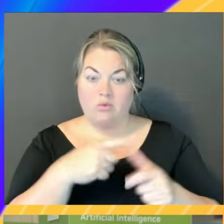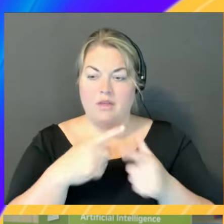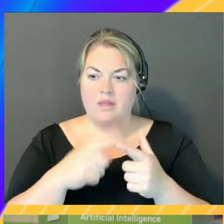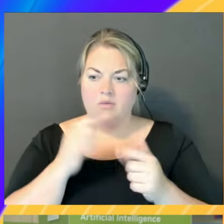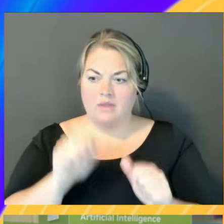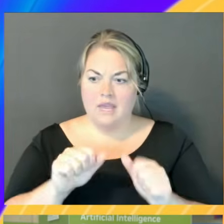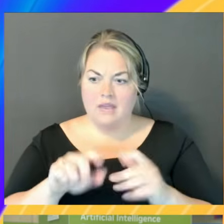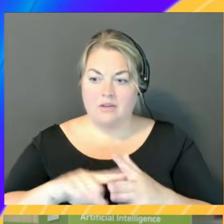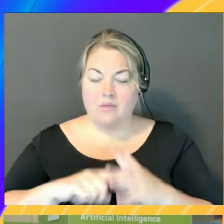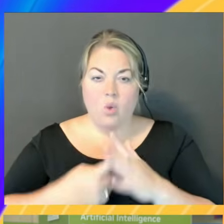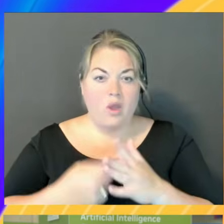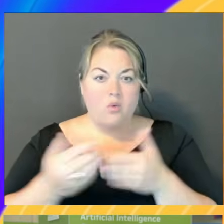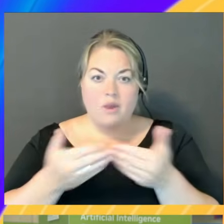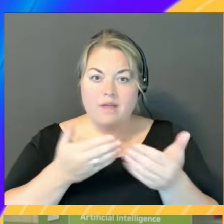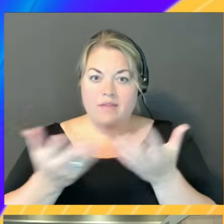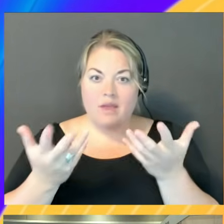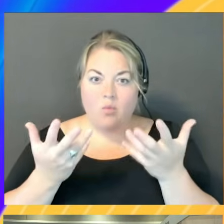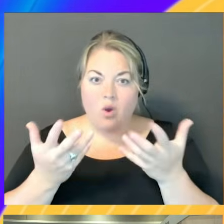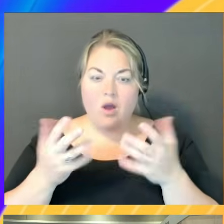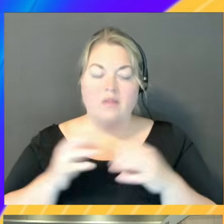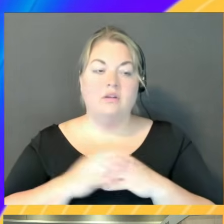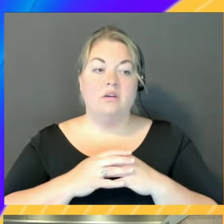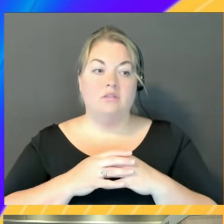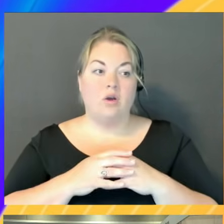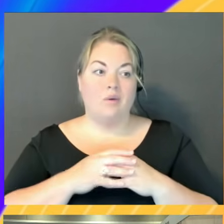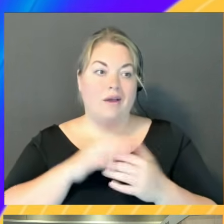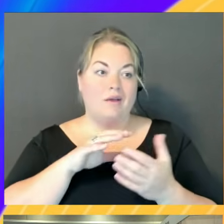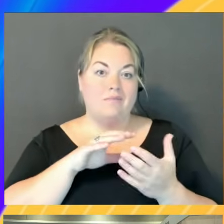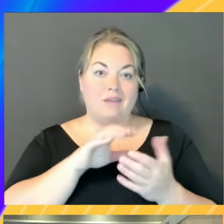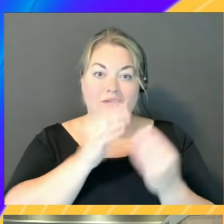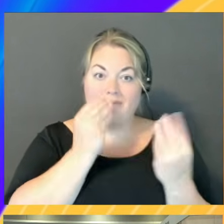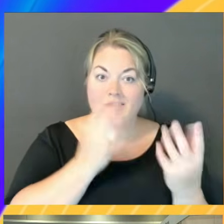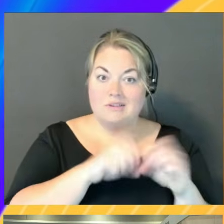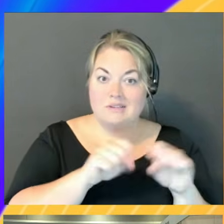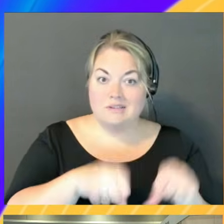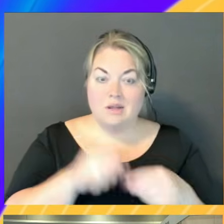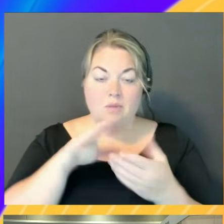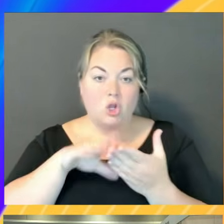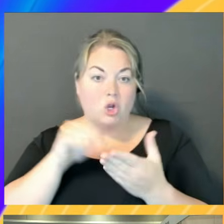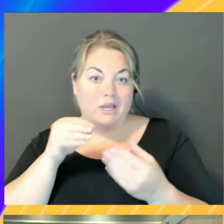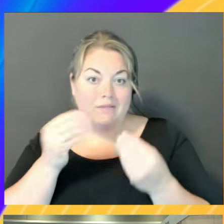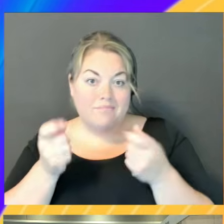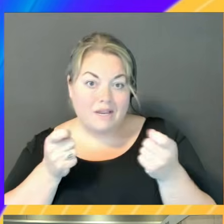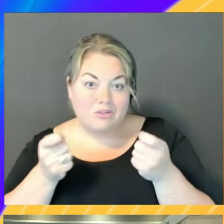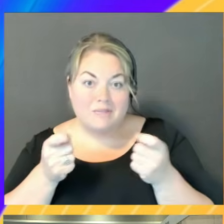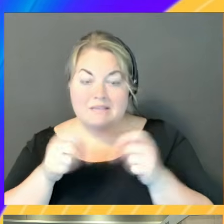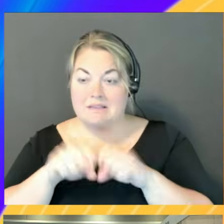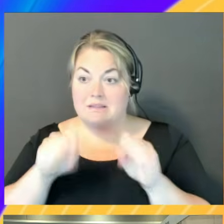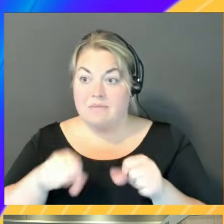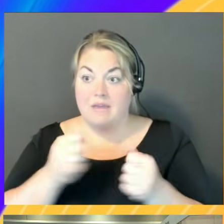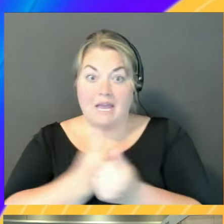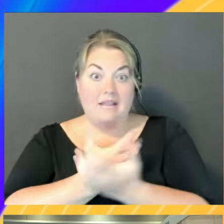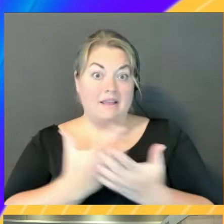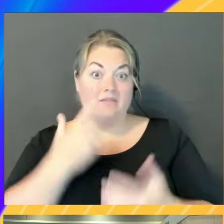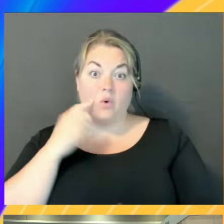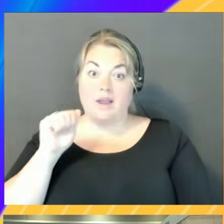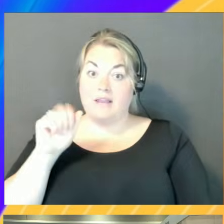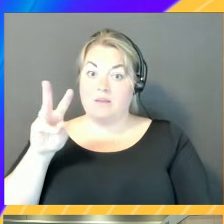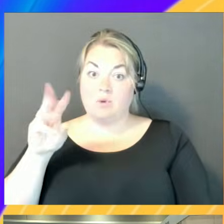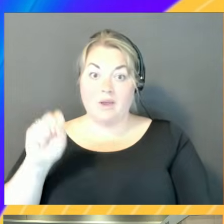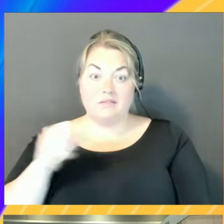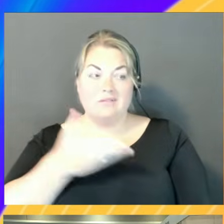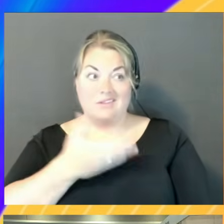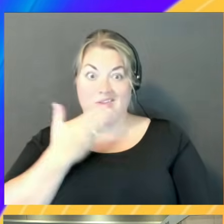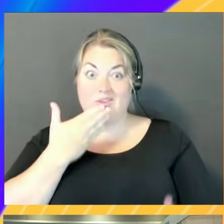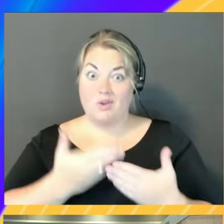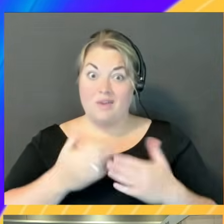a student information system, learning management system, anything that you put on AWS, this is a good foundation for it. Leo, I want to ask you, who